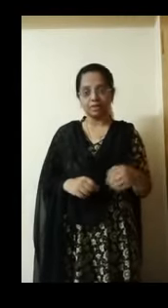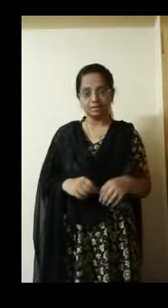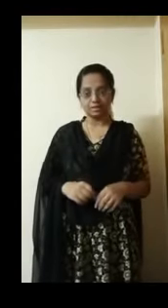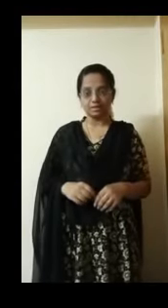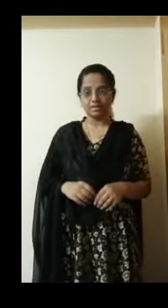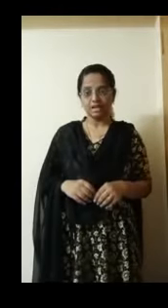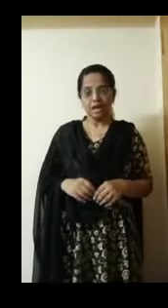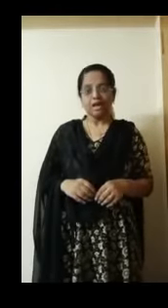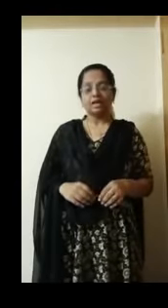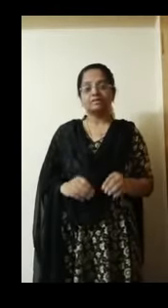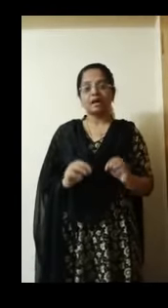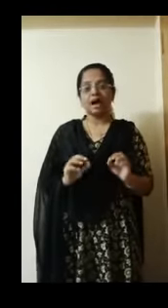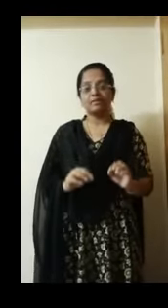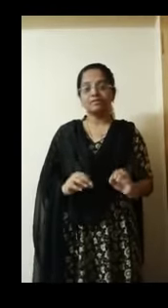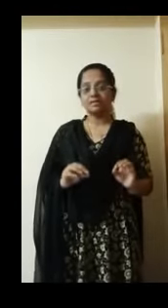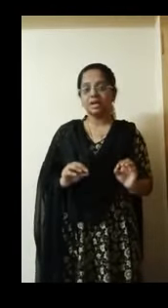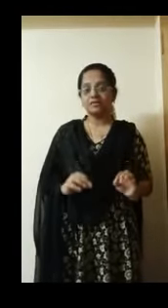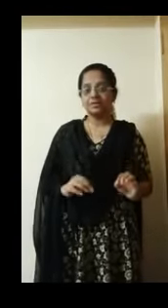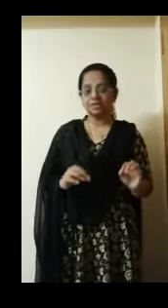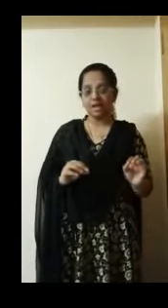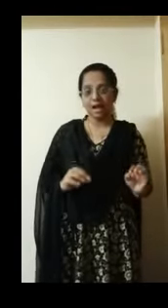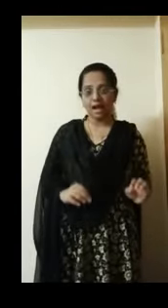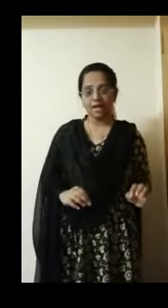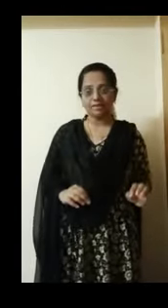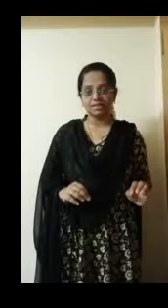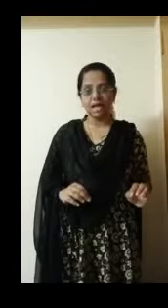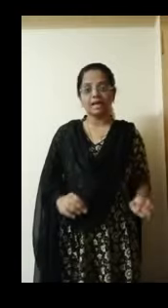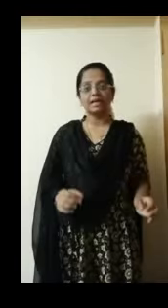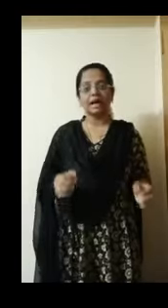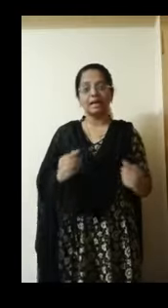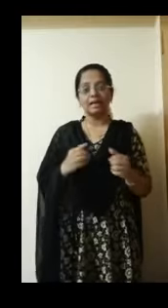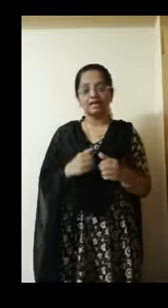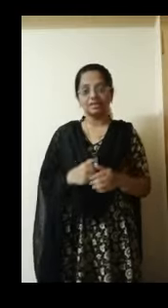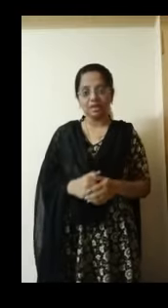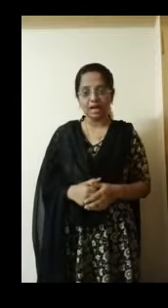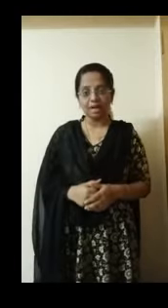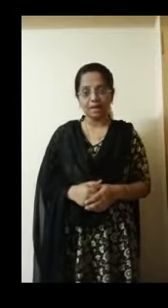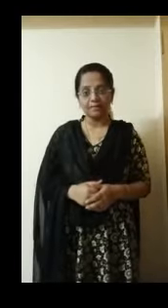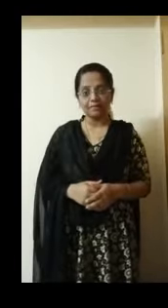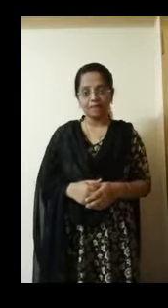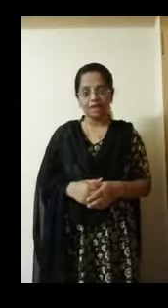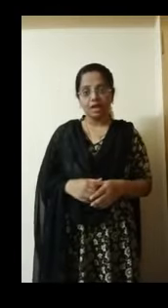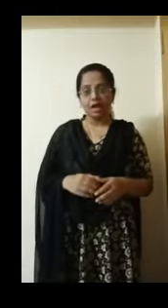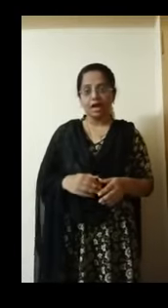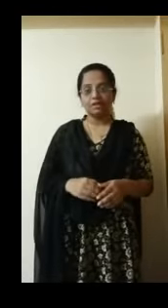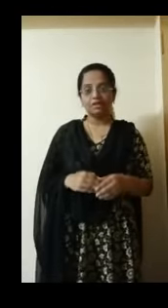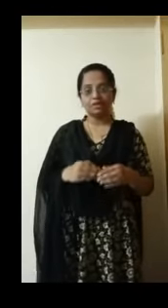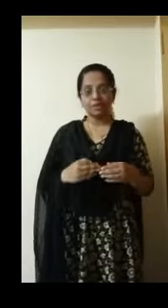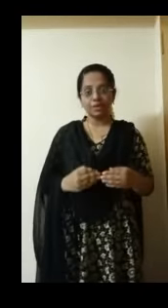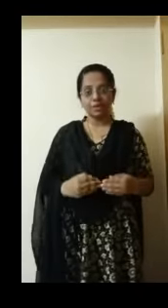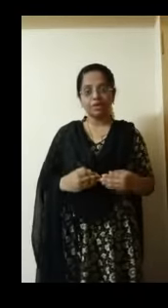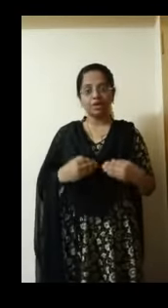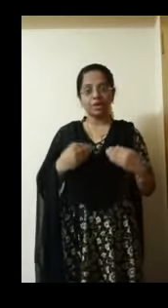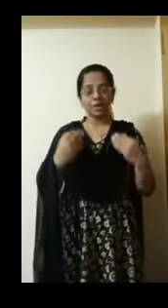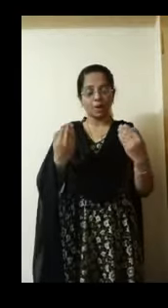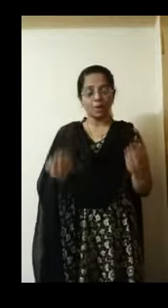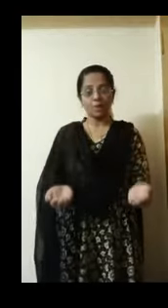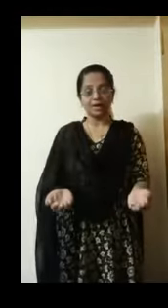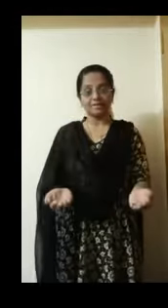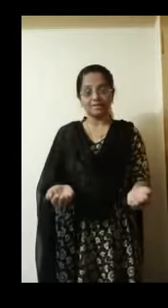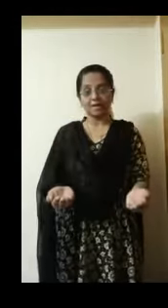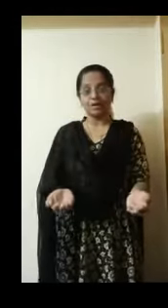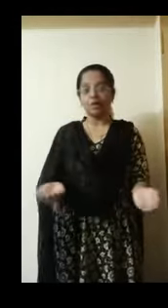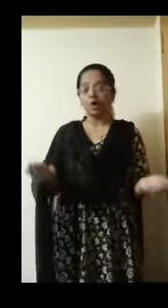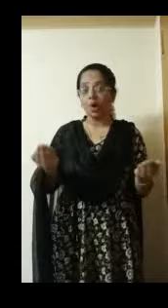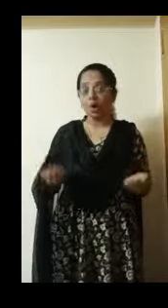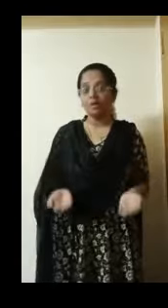and mothers. It's unselfish acts and kindly sharing and showing your loved